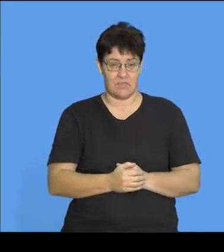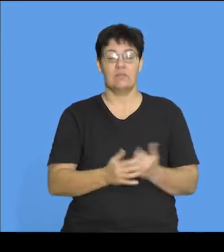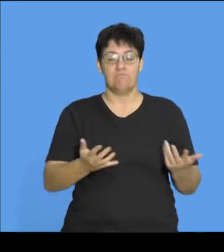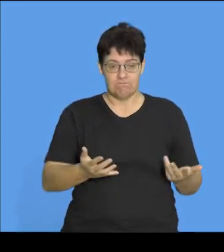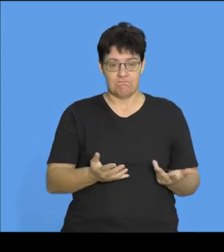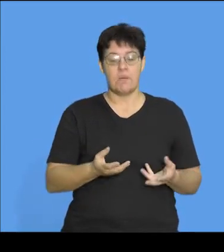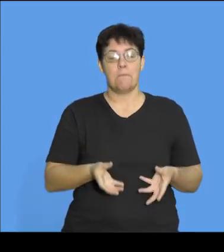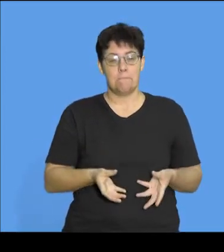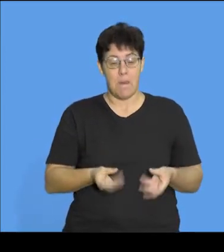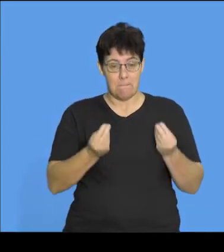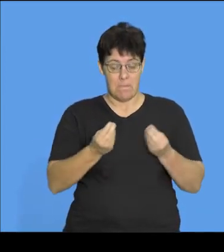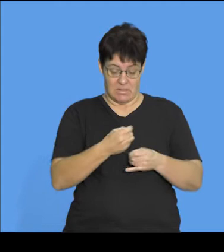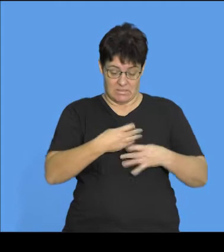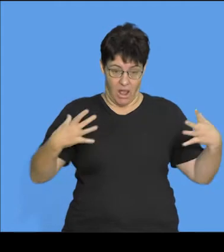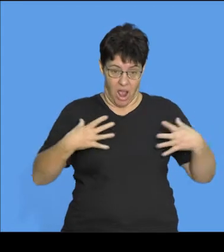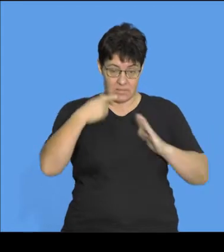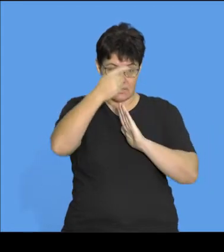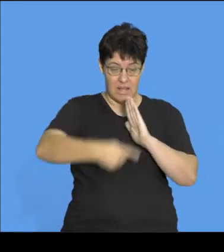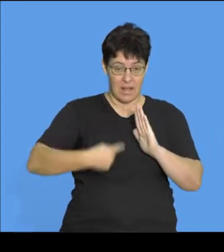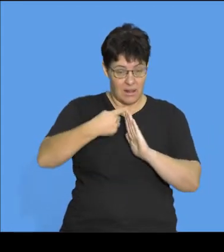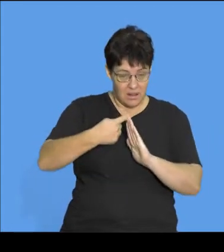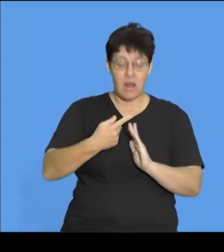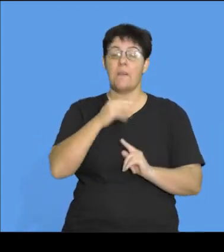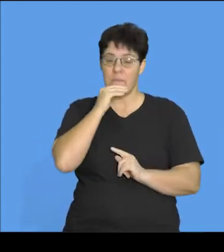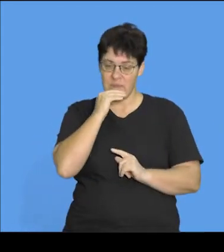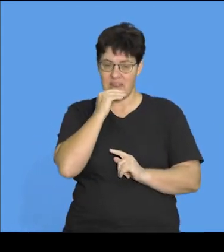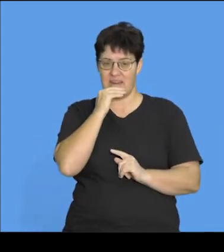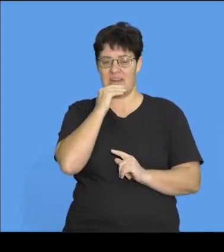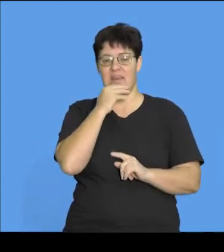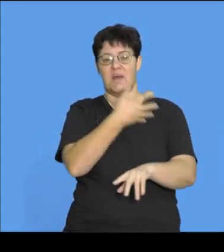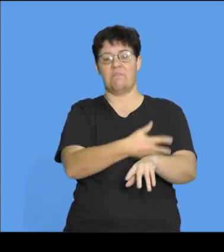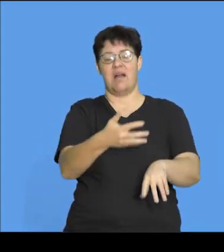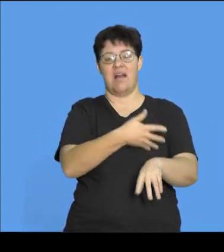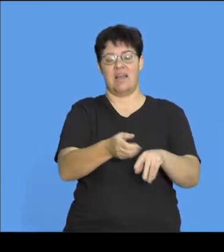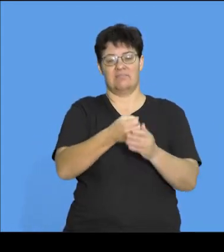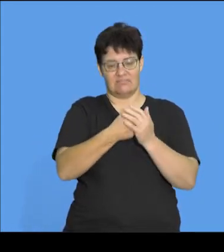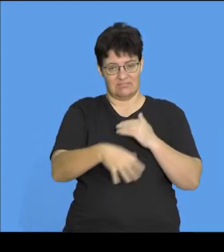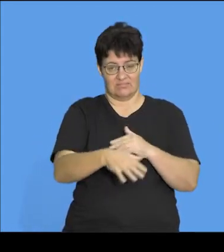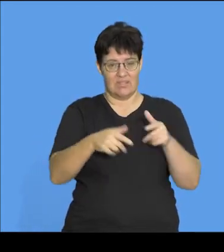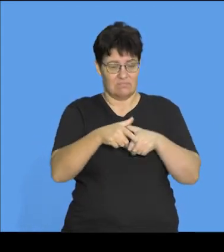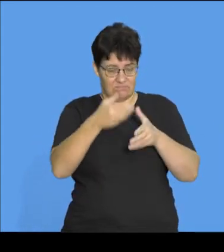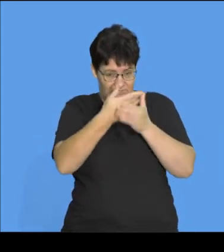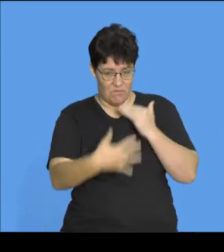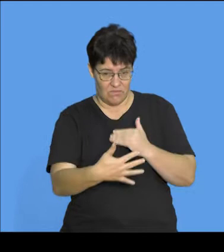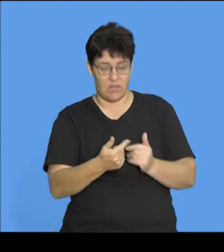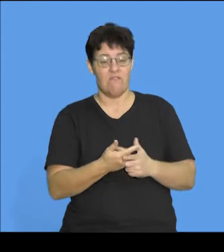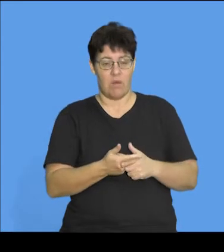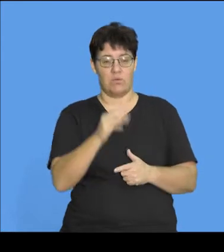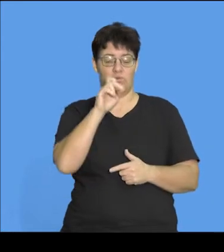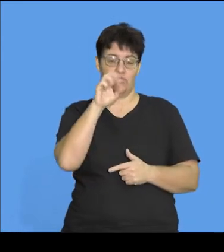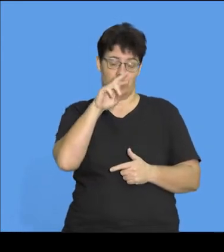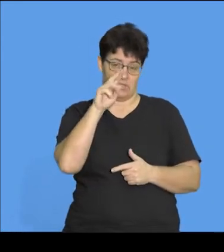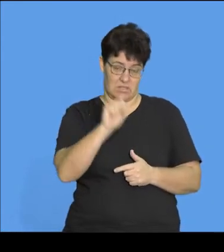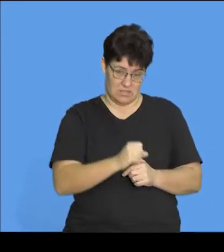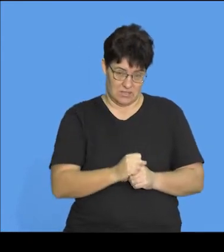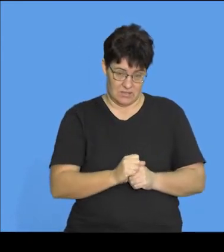her periods. The menstrual blood which leaves her body are products shed from the uterus, which